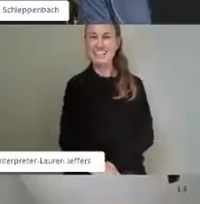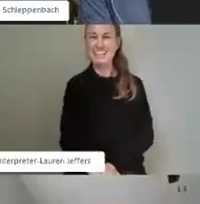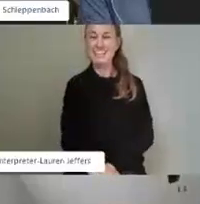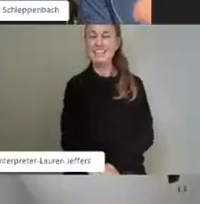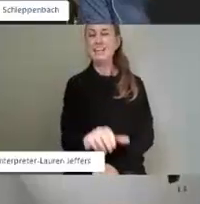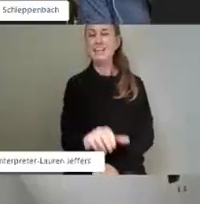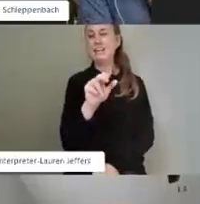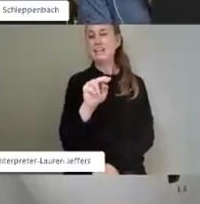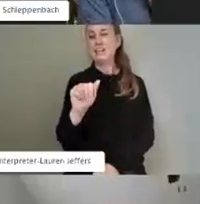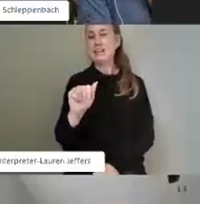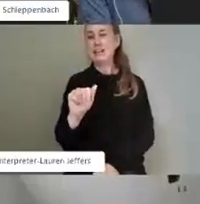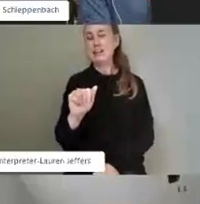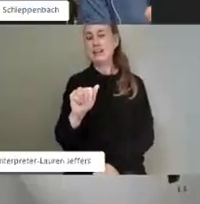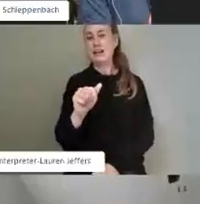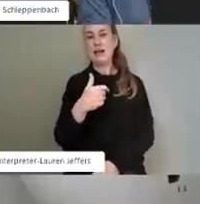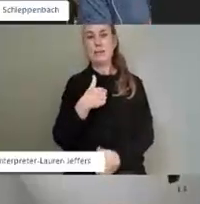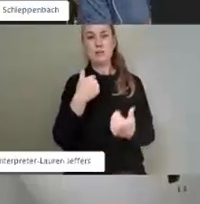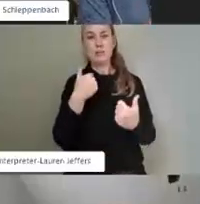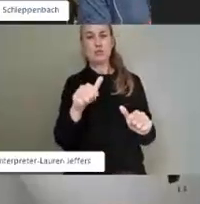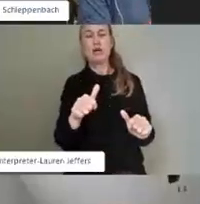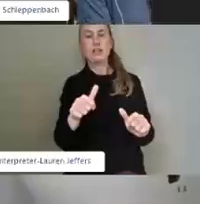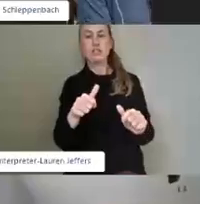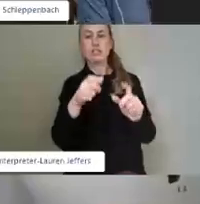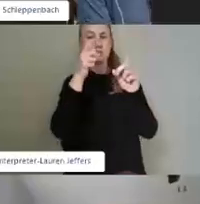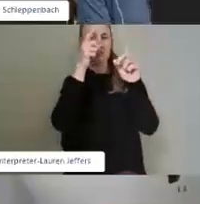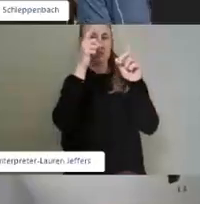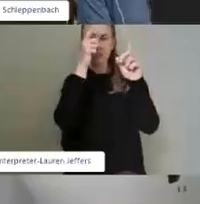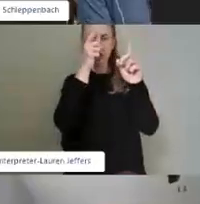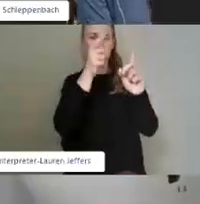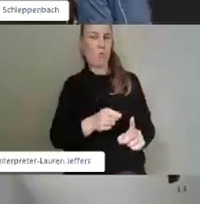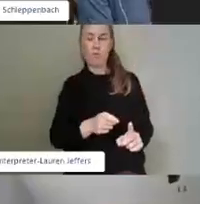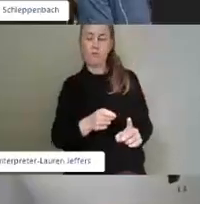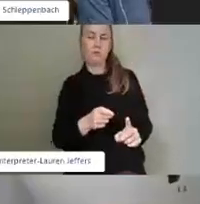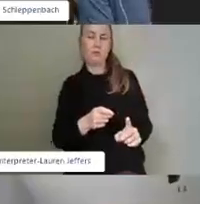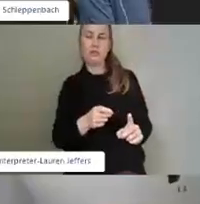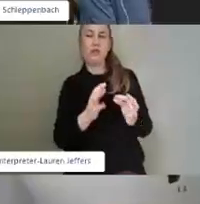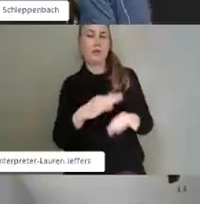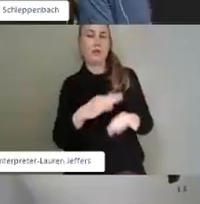This is Anna, and I'm going to try to hit the high points for the budget proposal